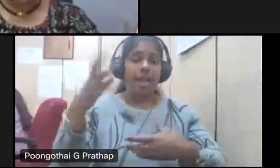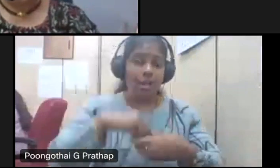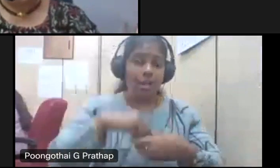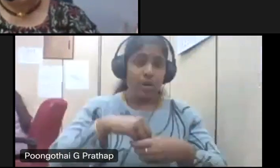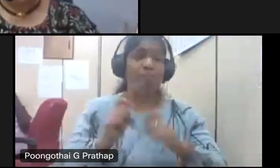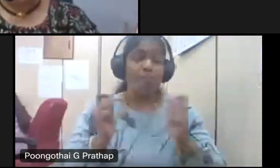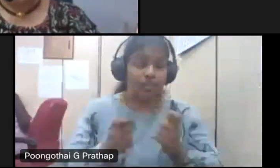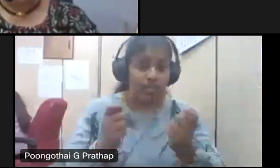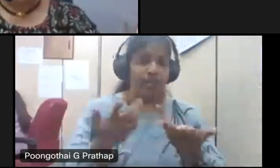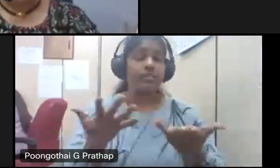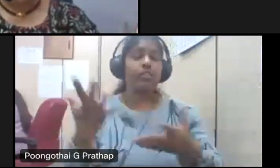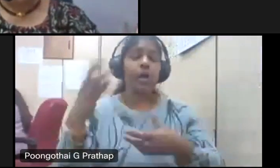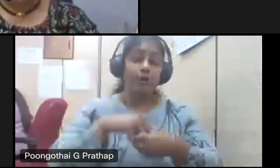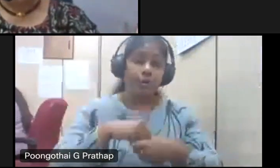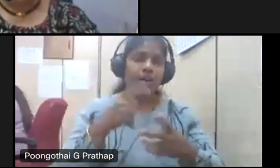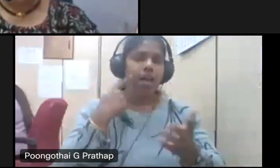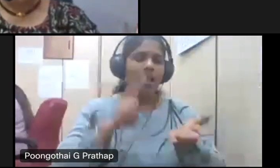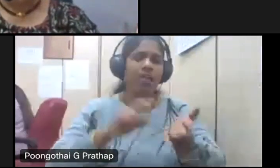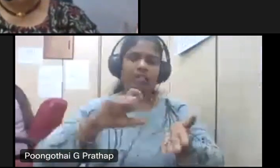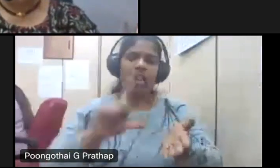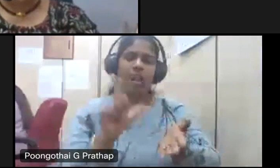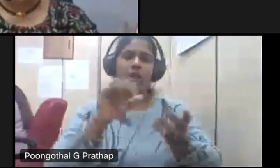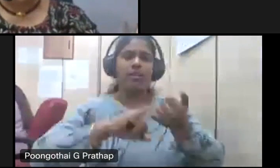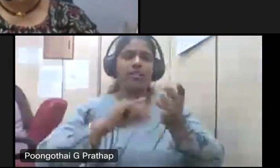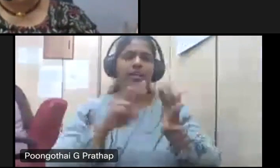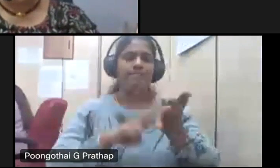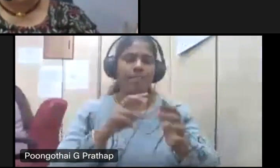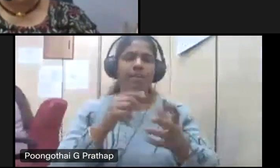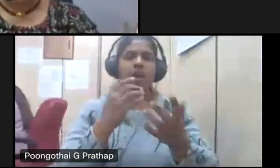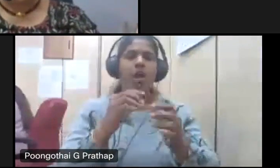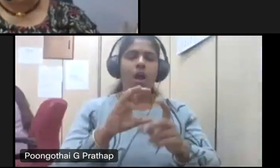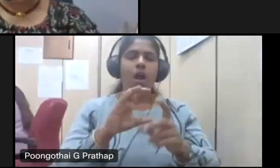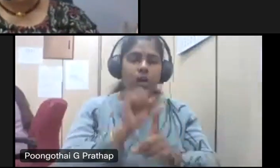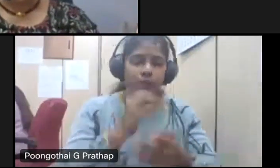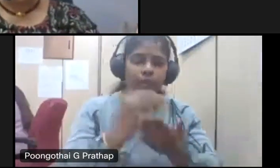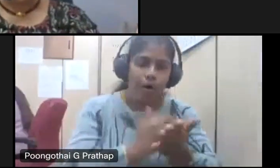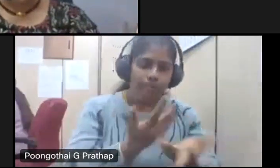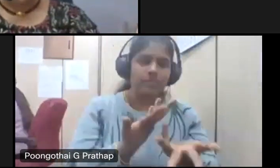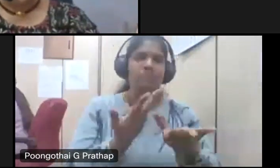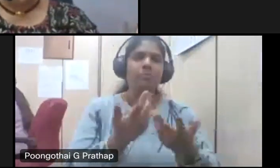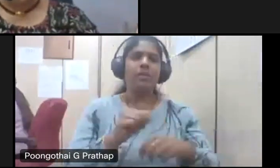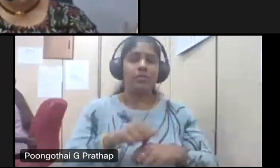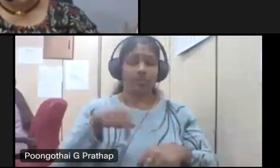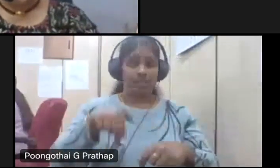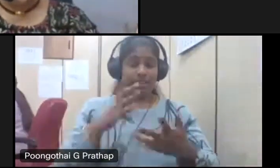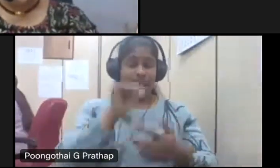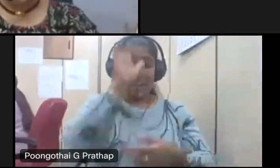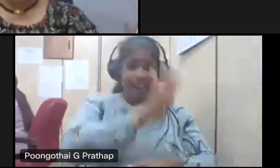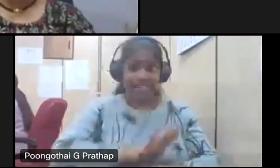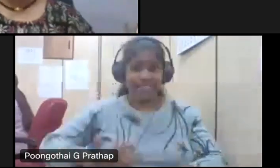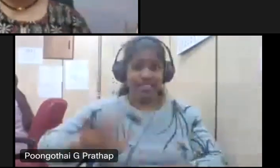cultural programs, and even inclusive picnics, which means she is the pioneer of inclusion in our country. What say Nina,